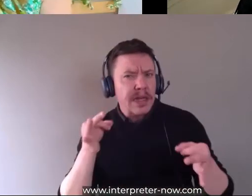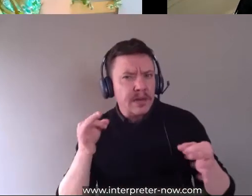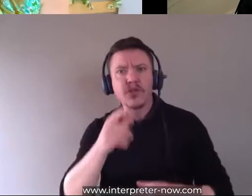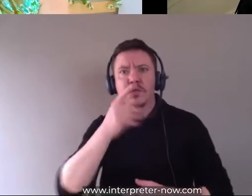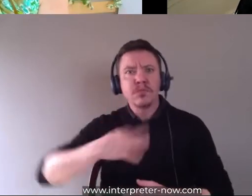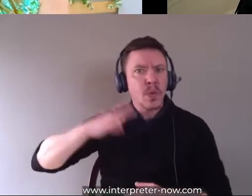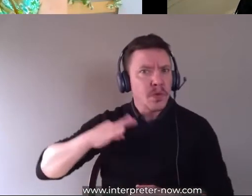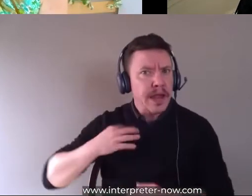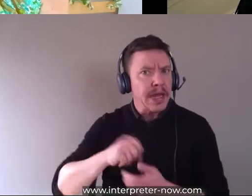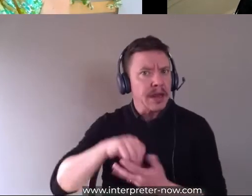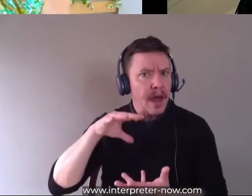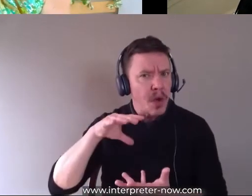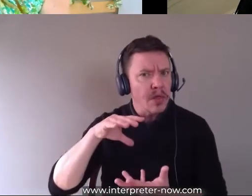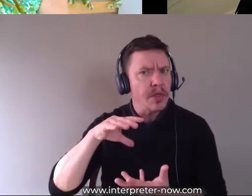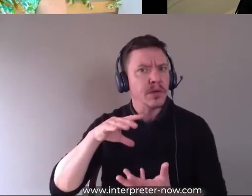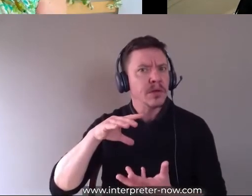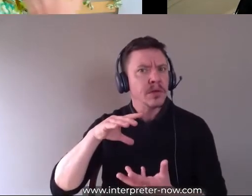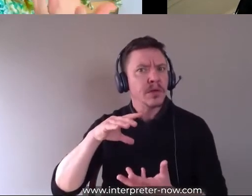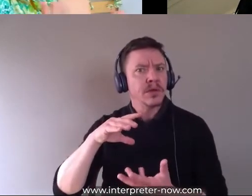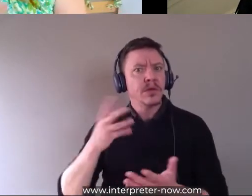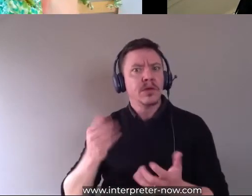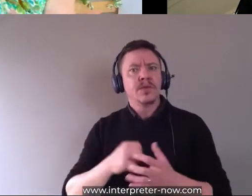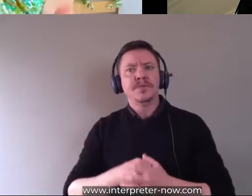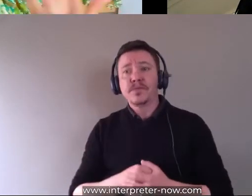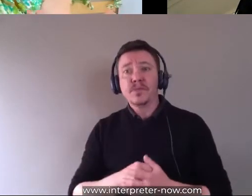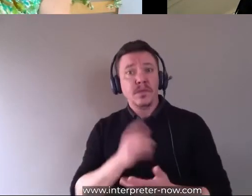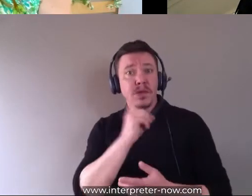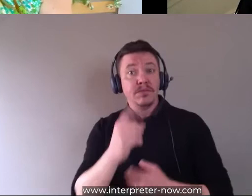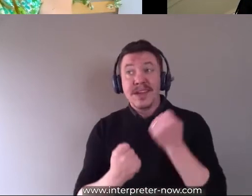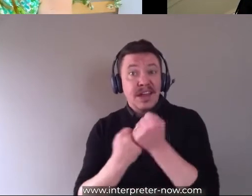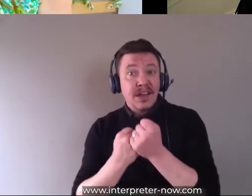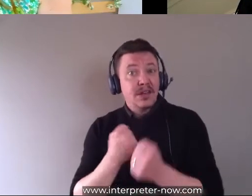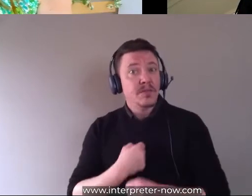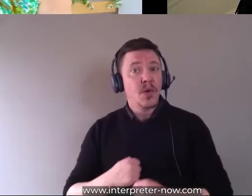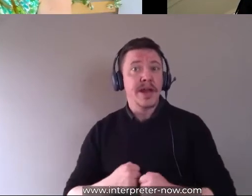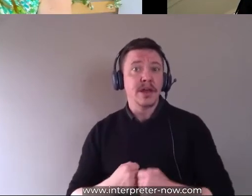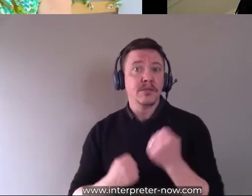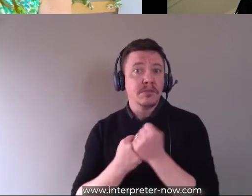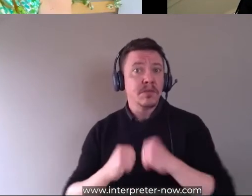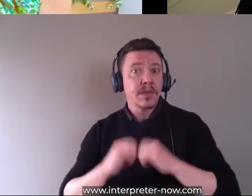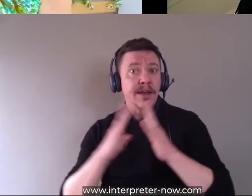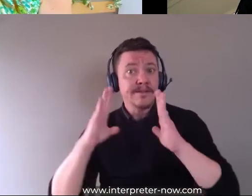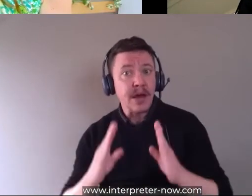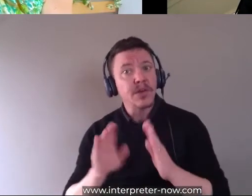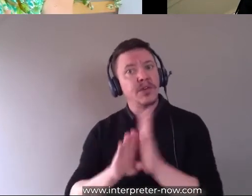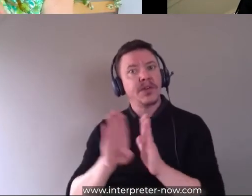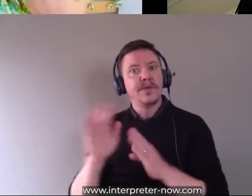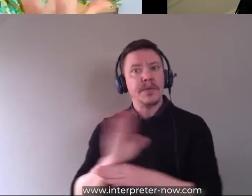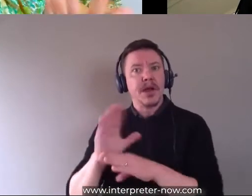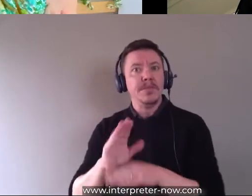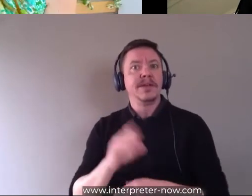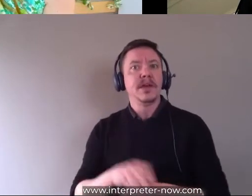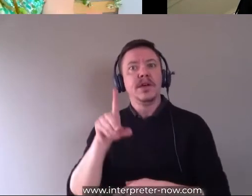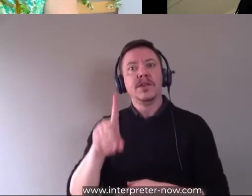gaining that wealth from those decisions, and to supporting founders to build companies that are diverse, equitable, and inclusive, and then